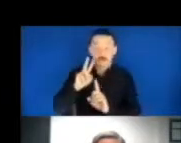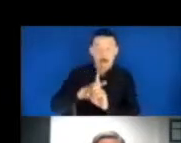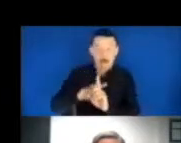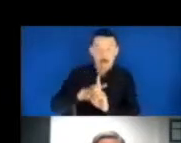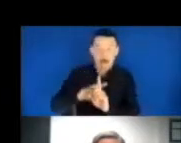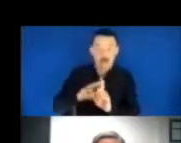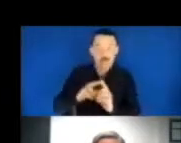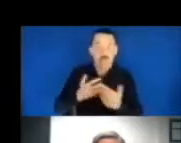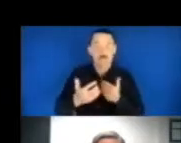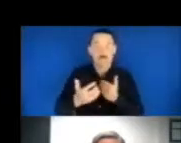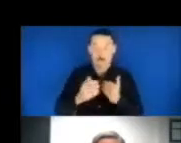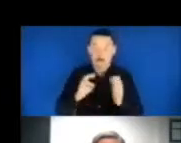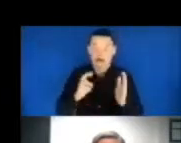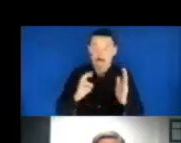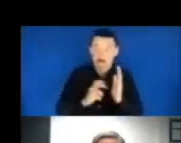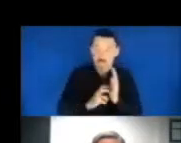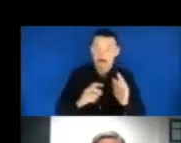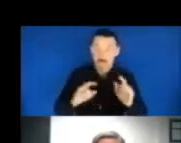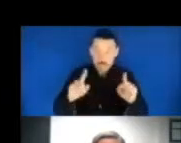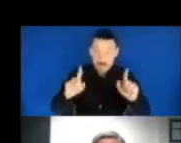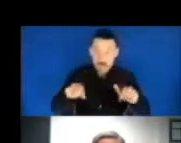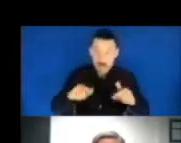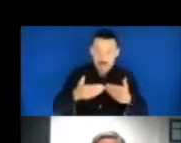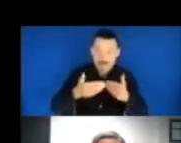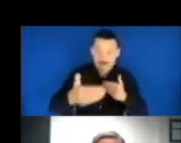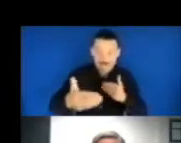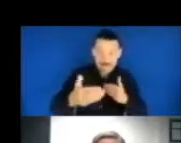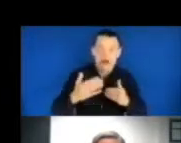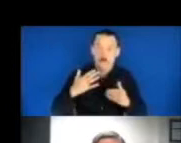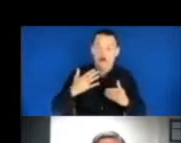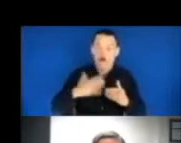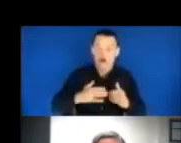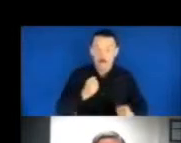want to get the supports at that time.